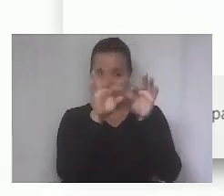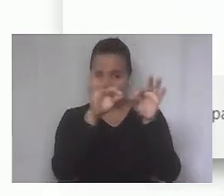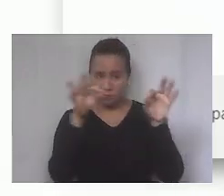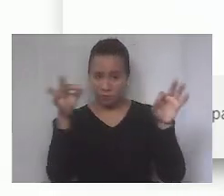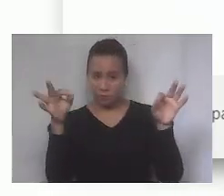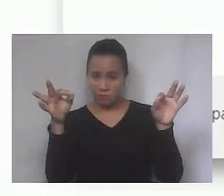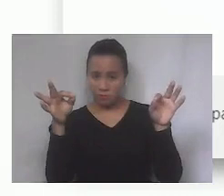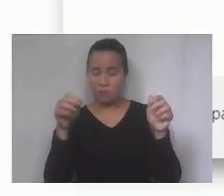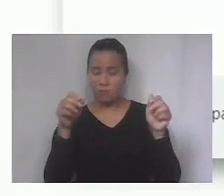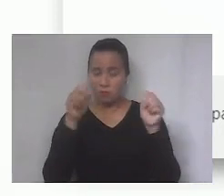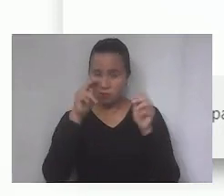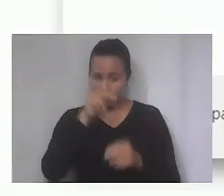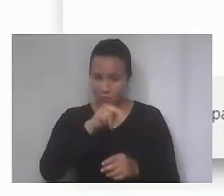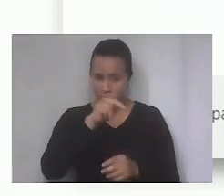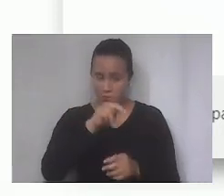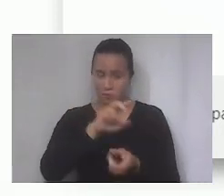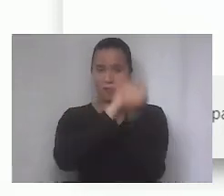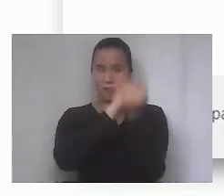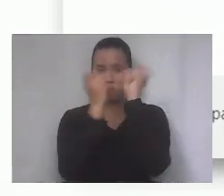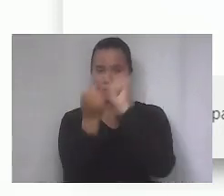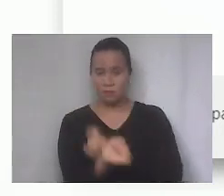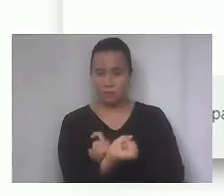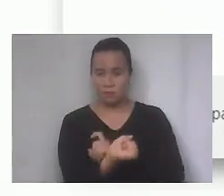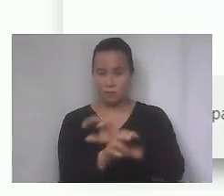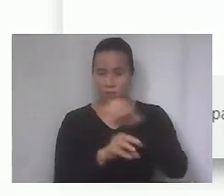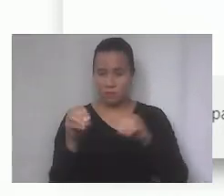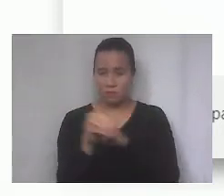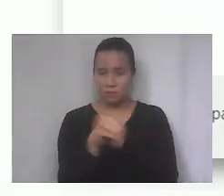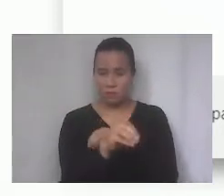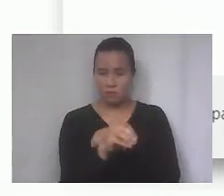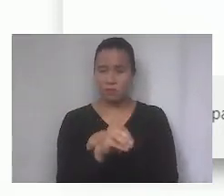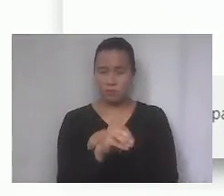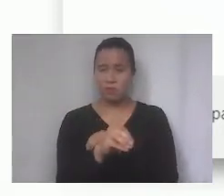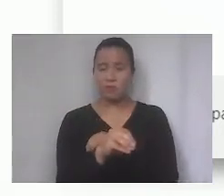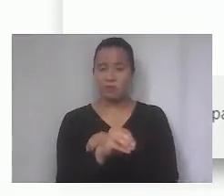ito to our original and a more secure password.